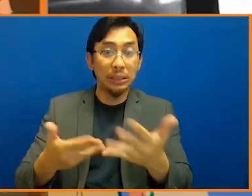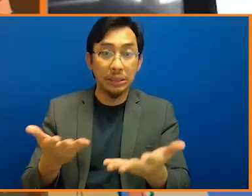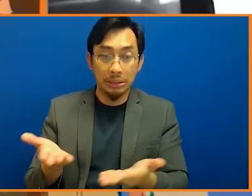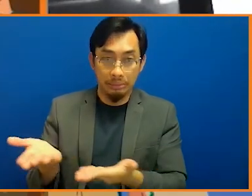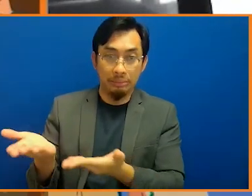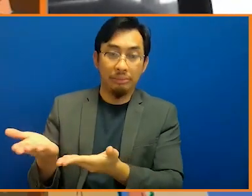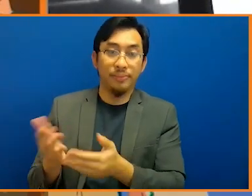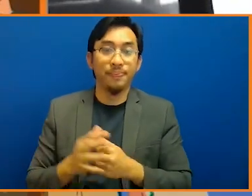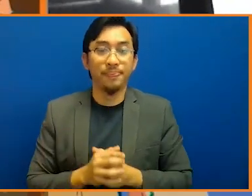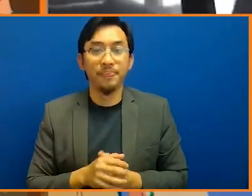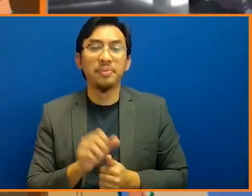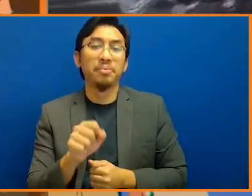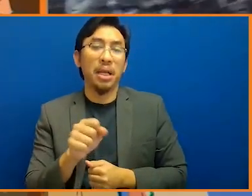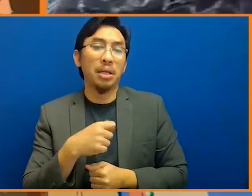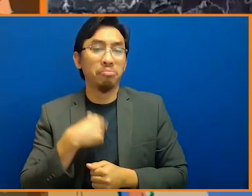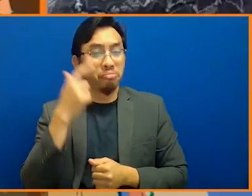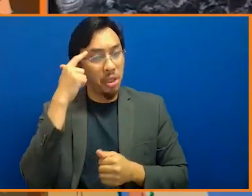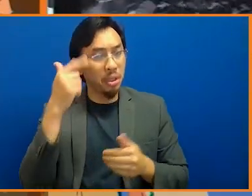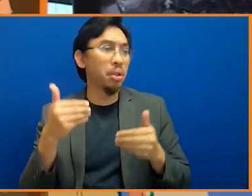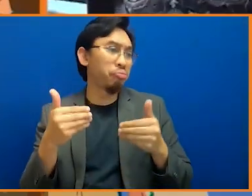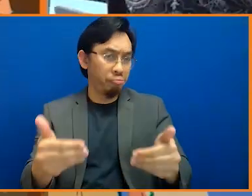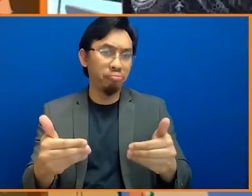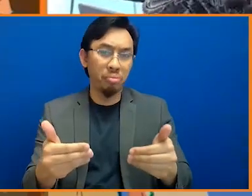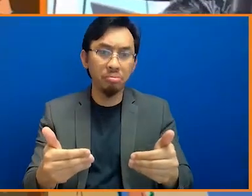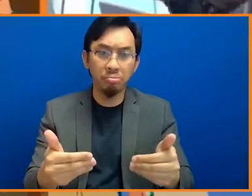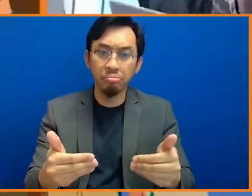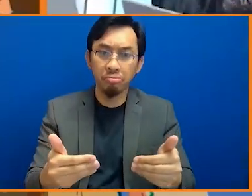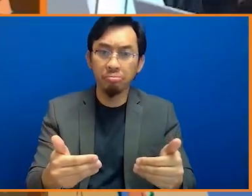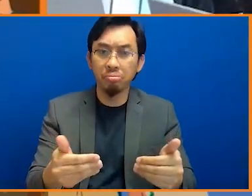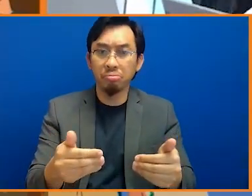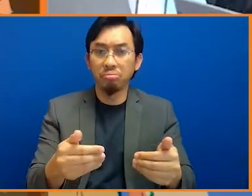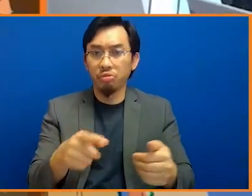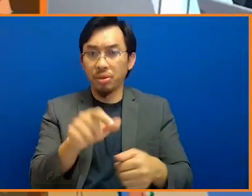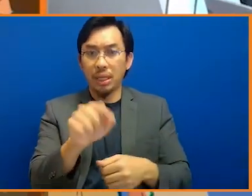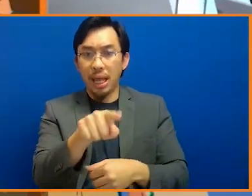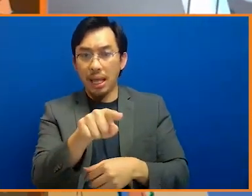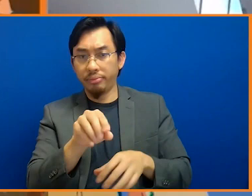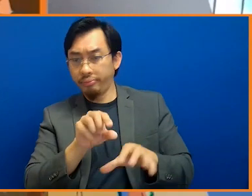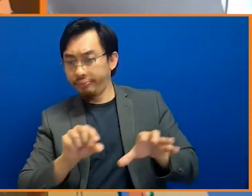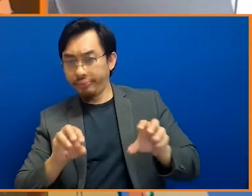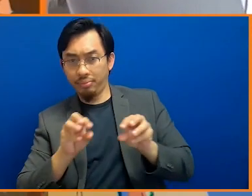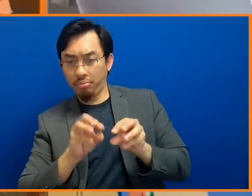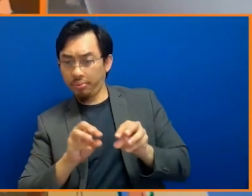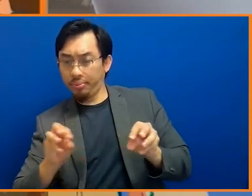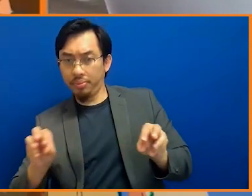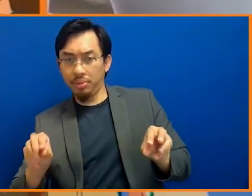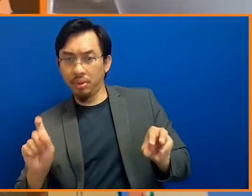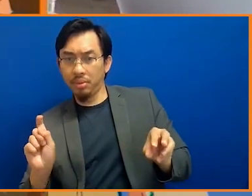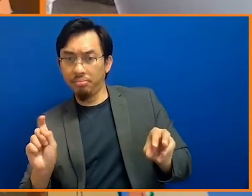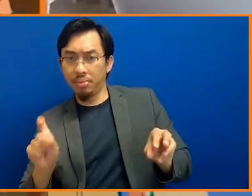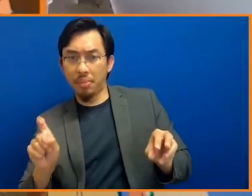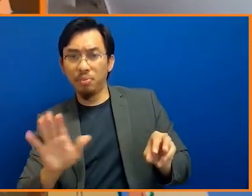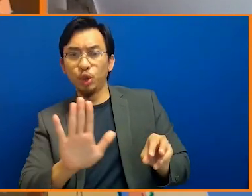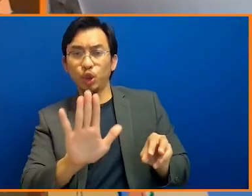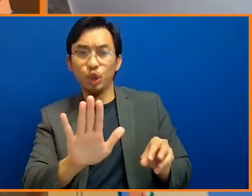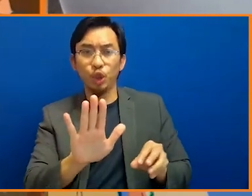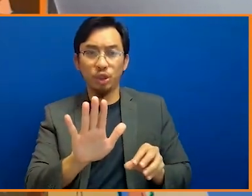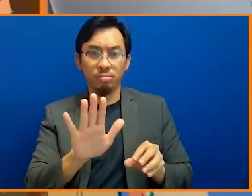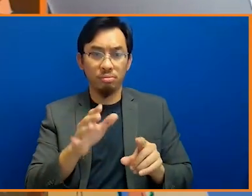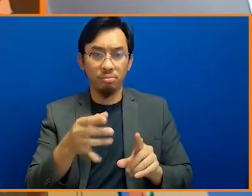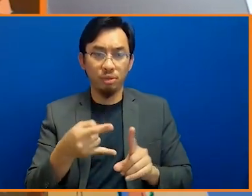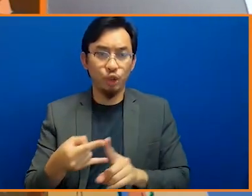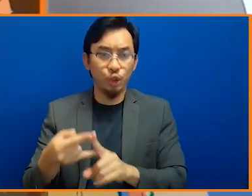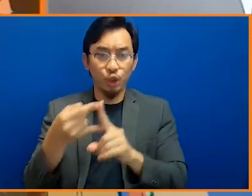further process. Yeah, I think just take forward. You guys can go to the bottom panel of